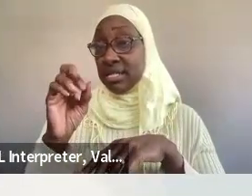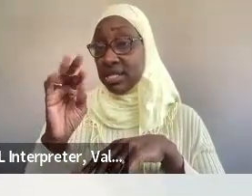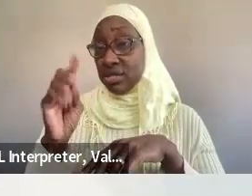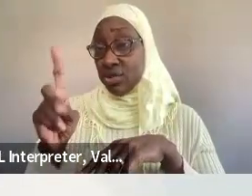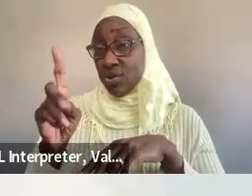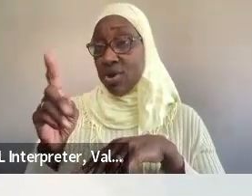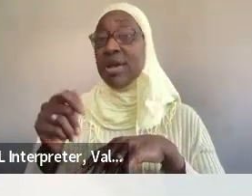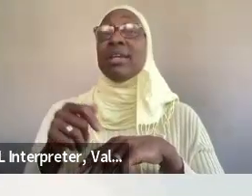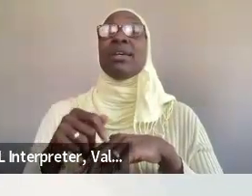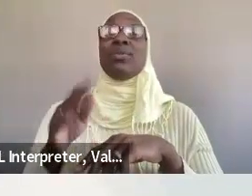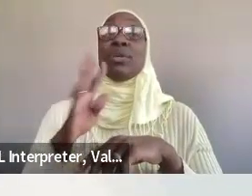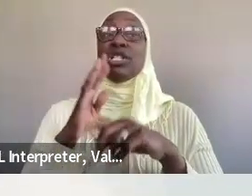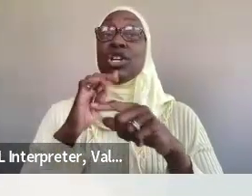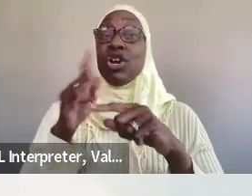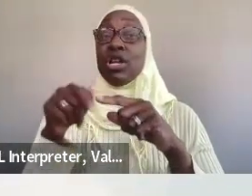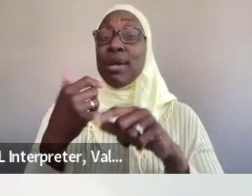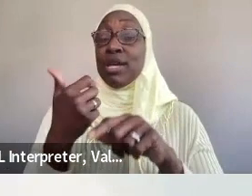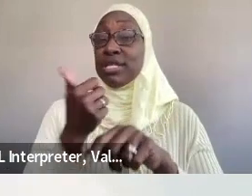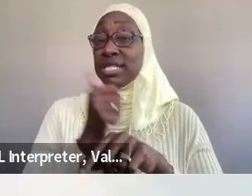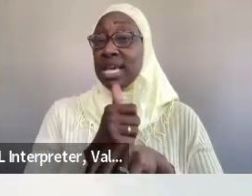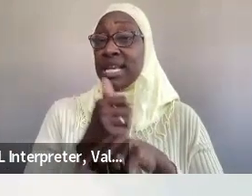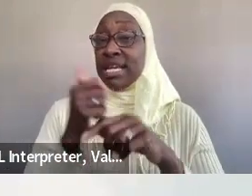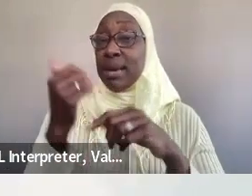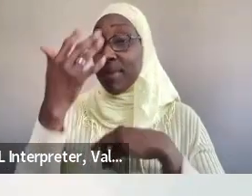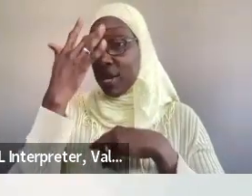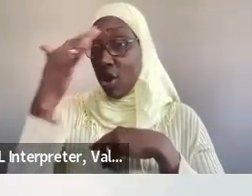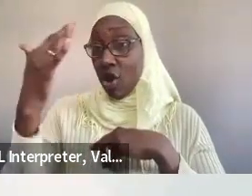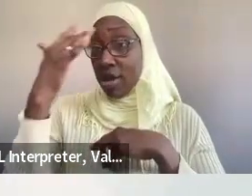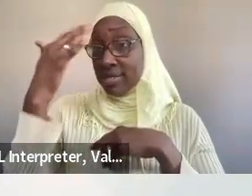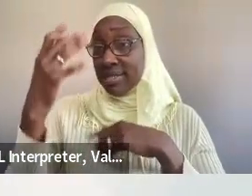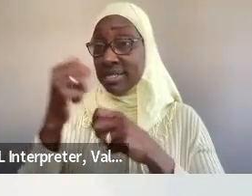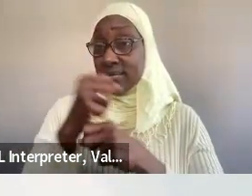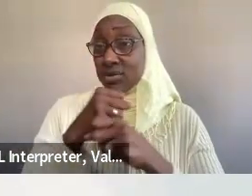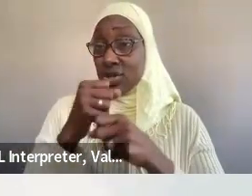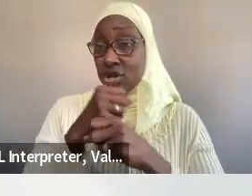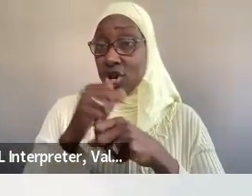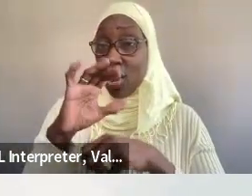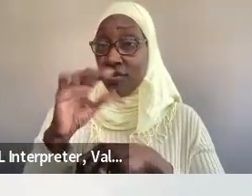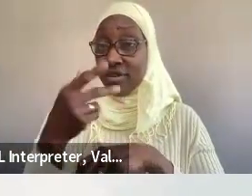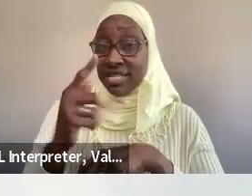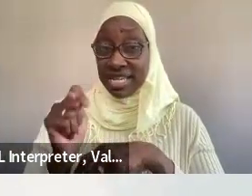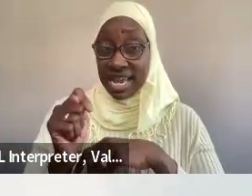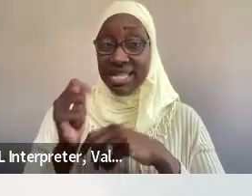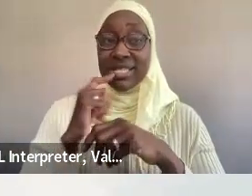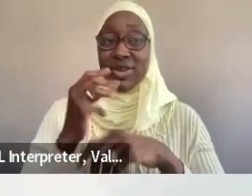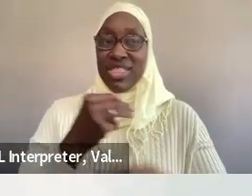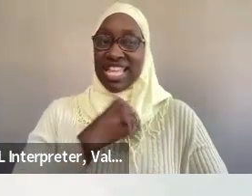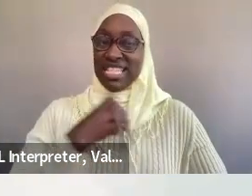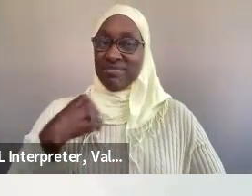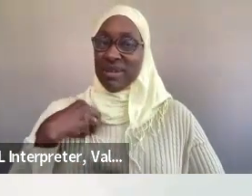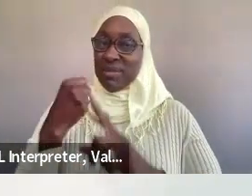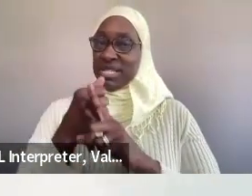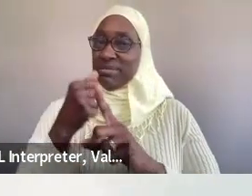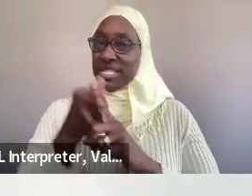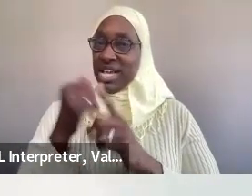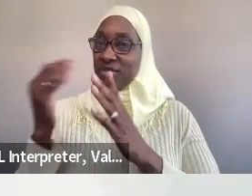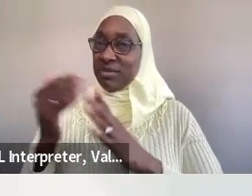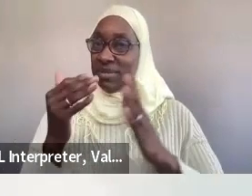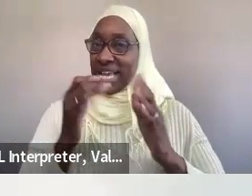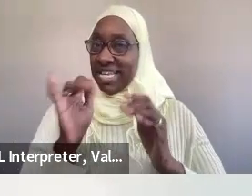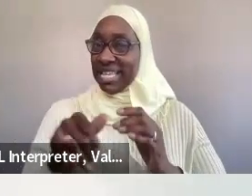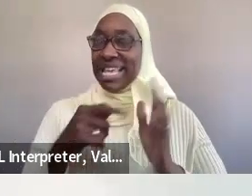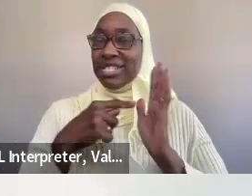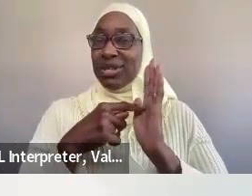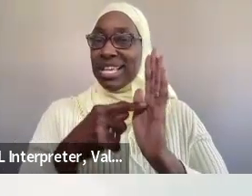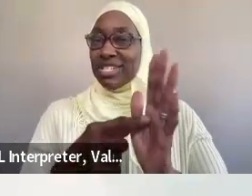coffee chat. So that is something that members themselves are planning, which I think goes to show how important that community and friendship building is, because